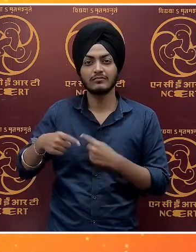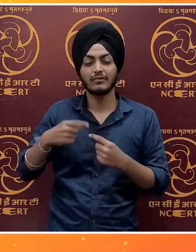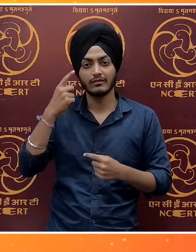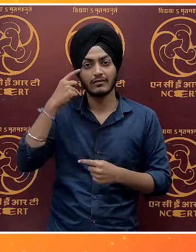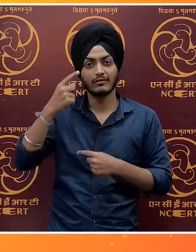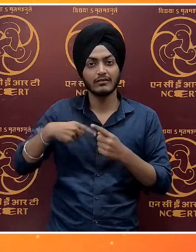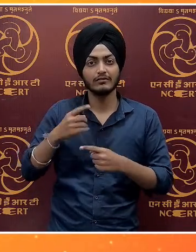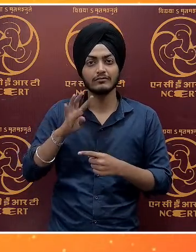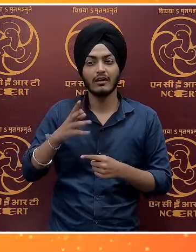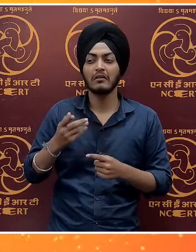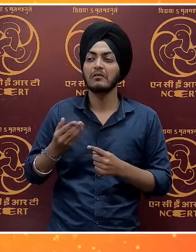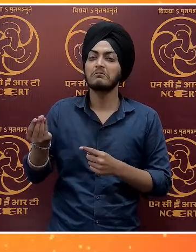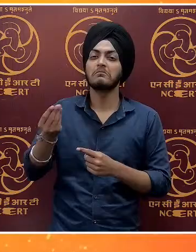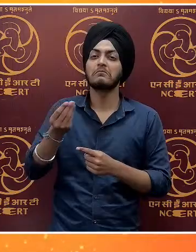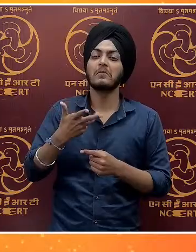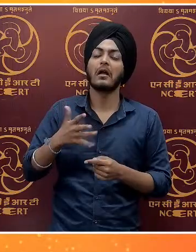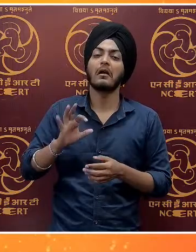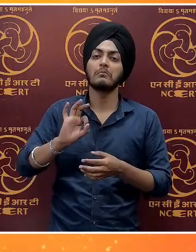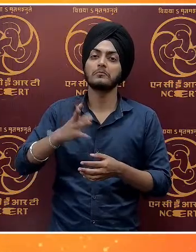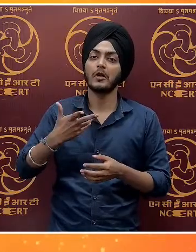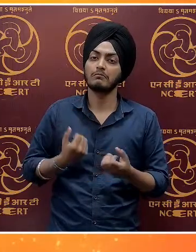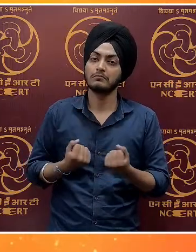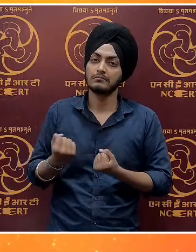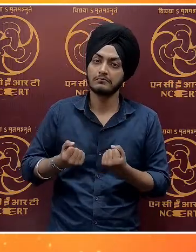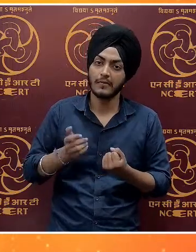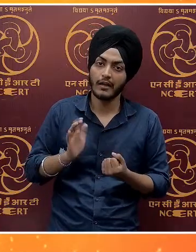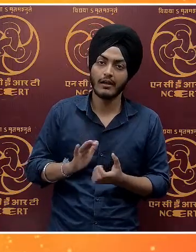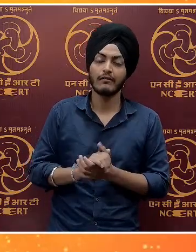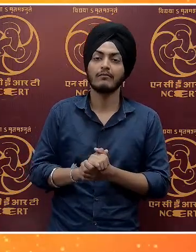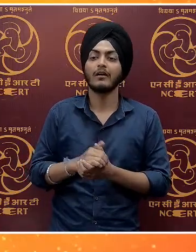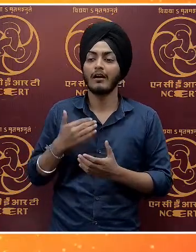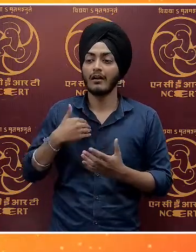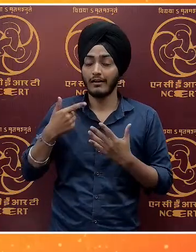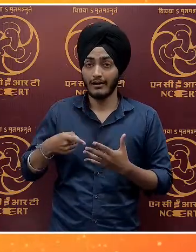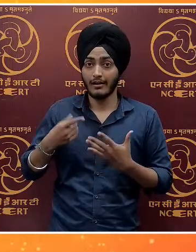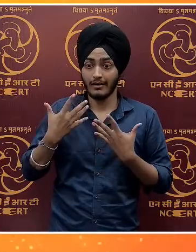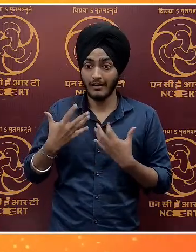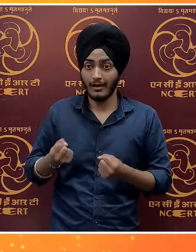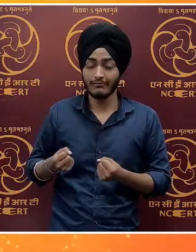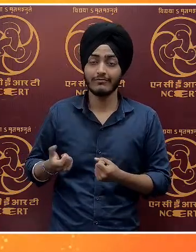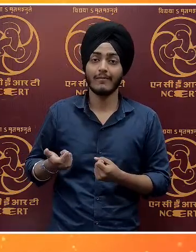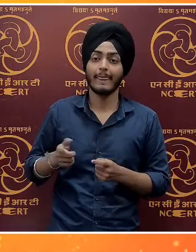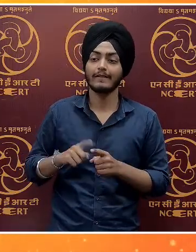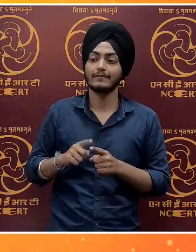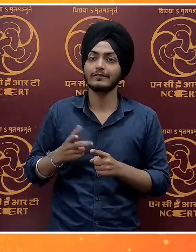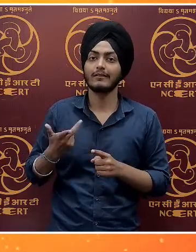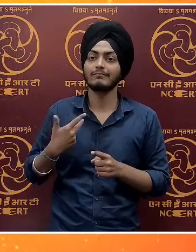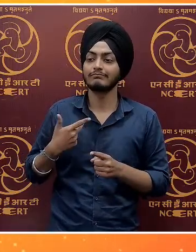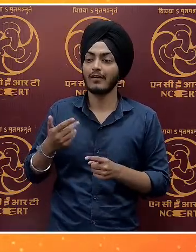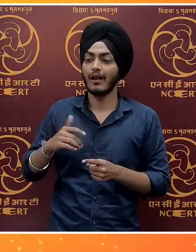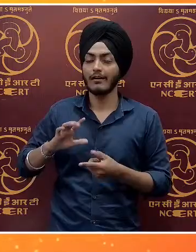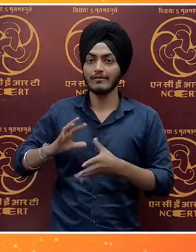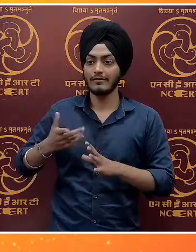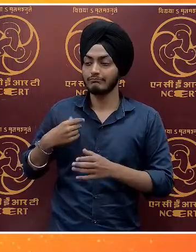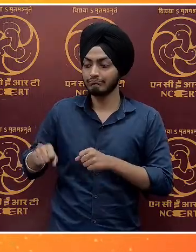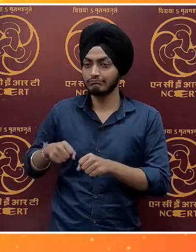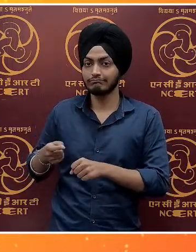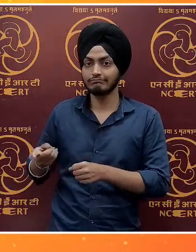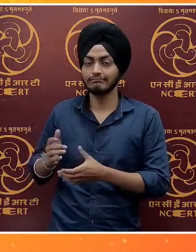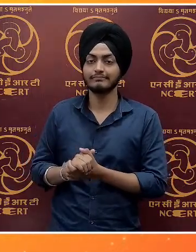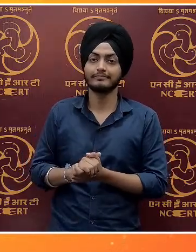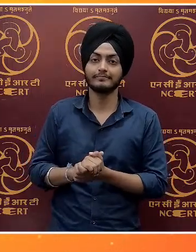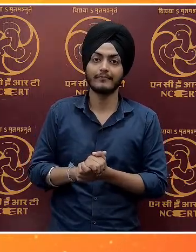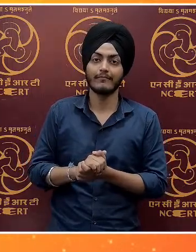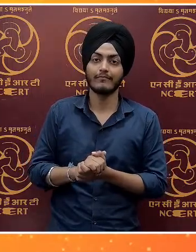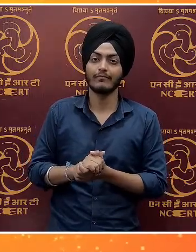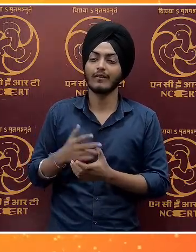sometimes electric. It's an assistive device that is very much needed for those who cannot move on their own. Definitely. We can